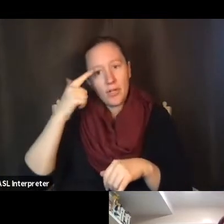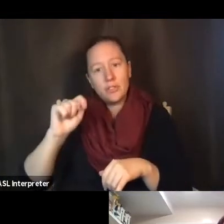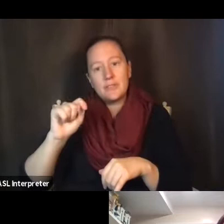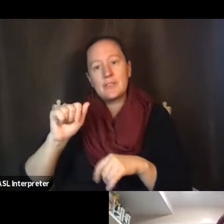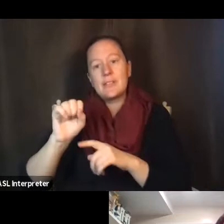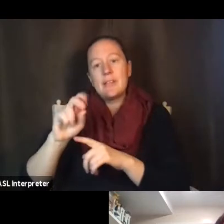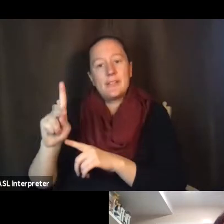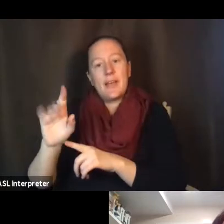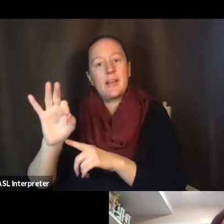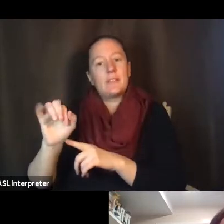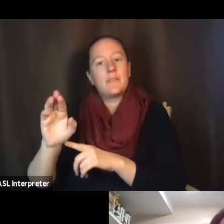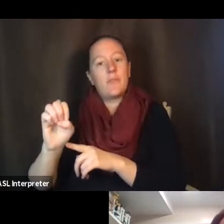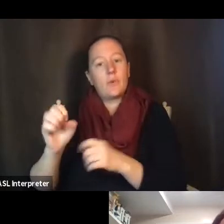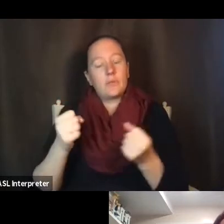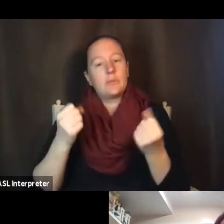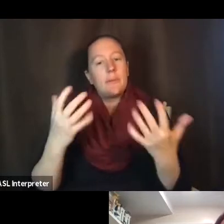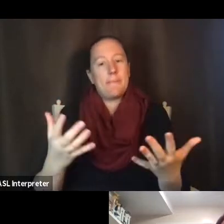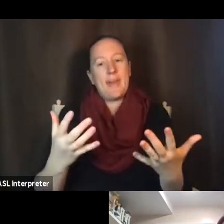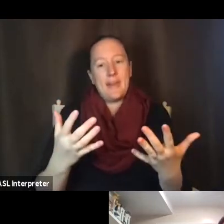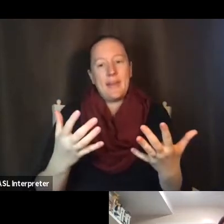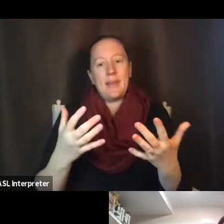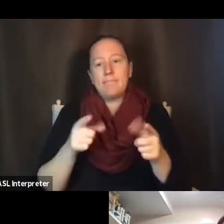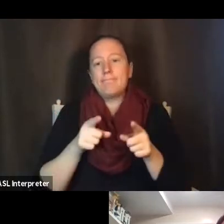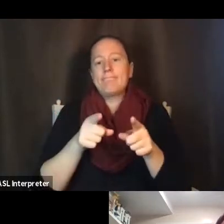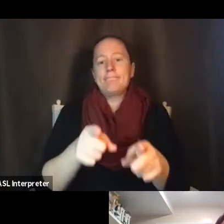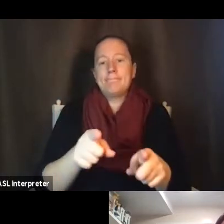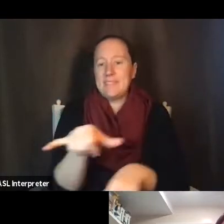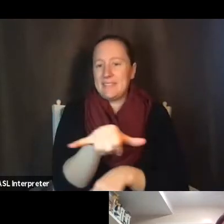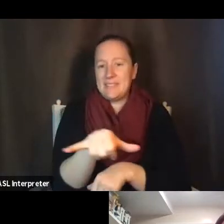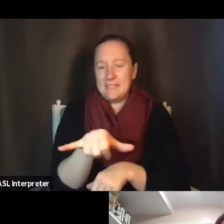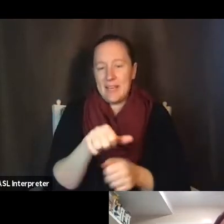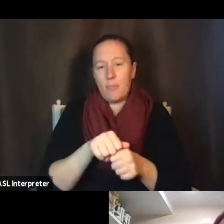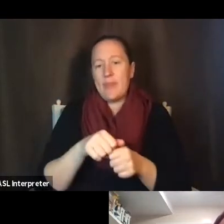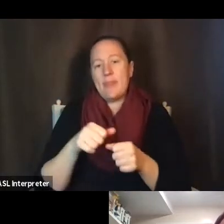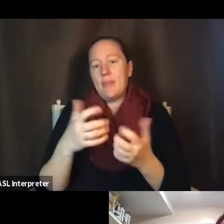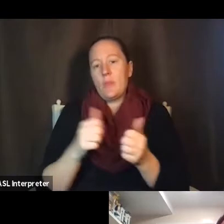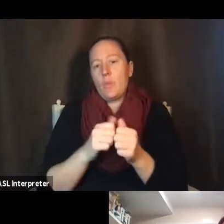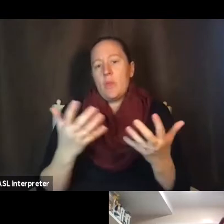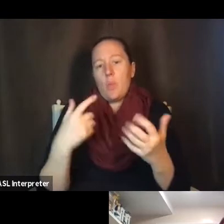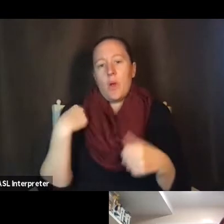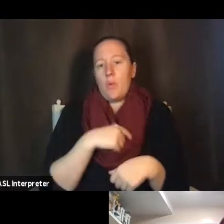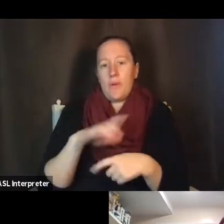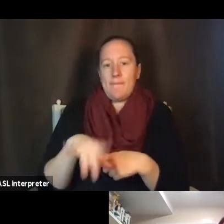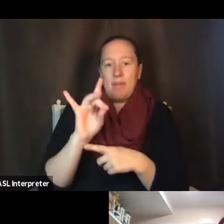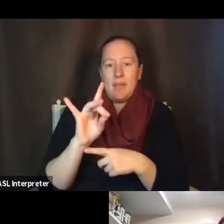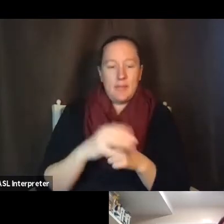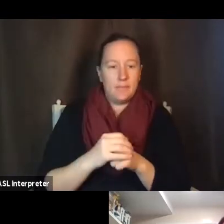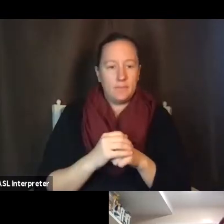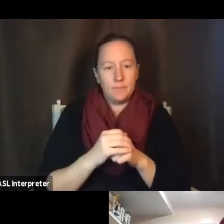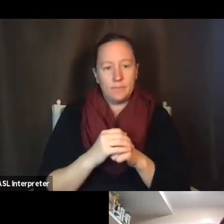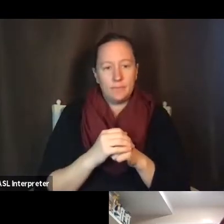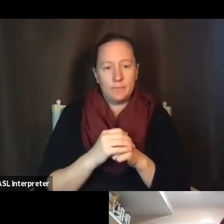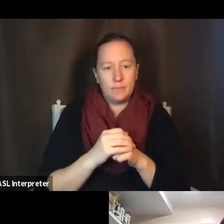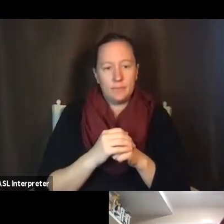And there were a lot of consistency in the findings with the needs assessment and with the